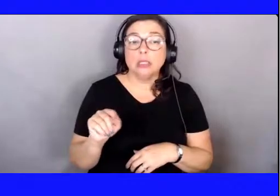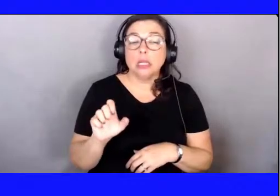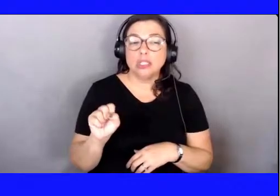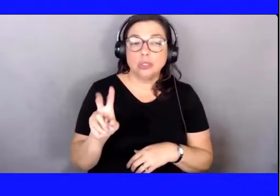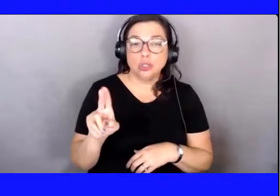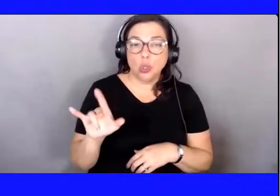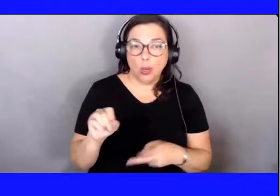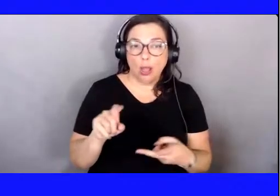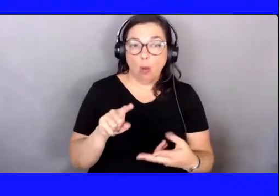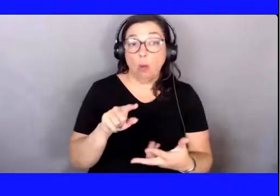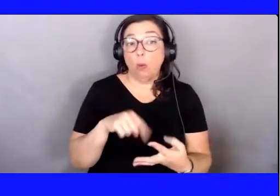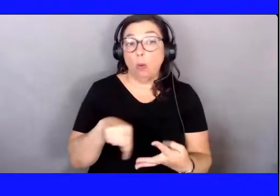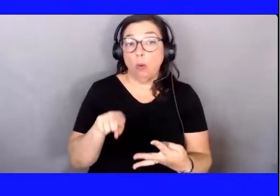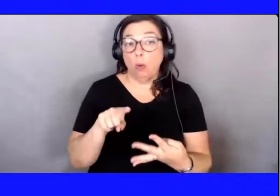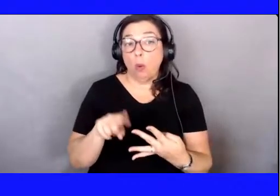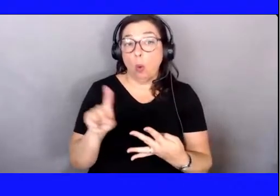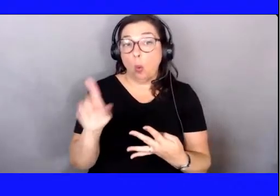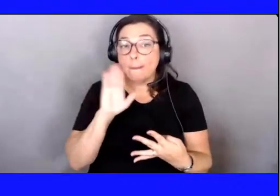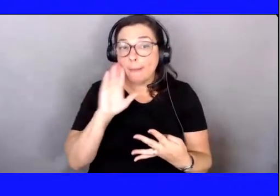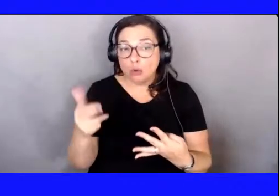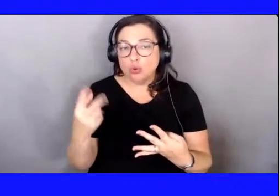and 3s.